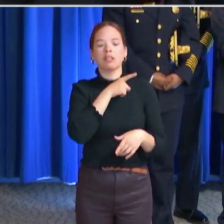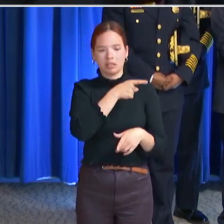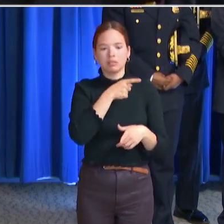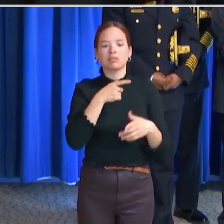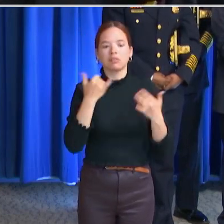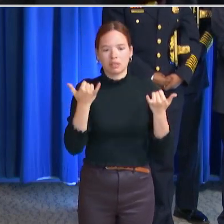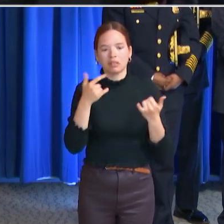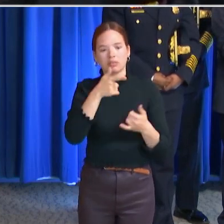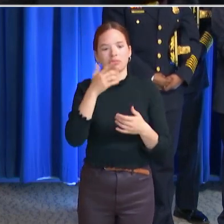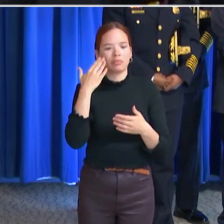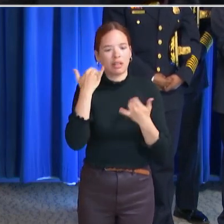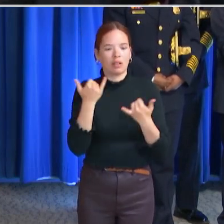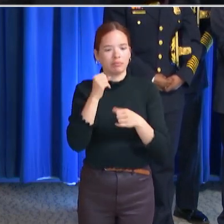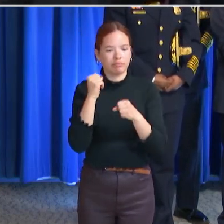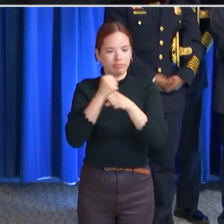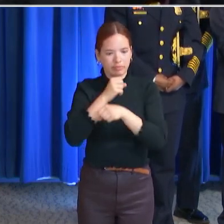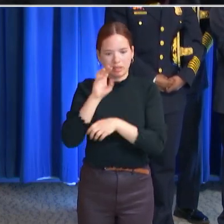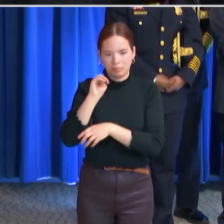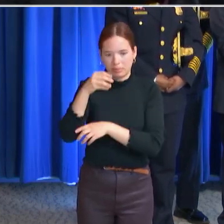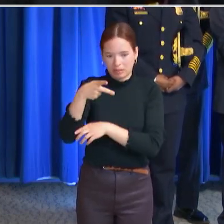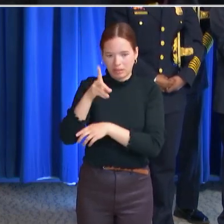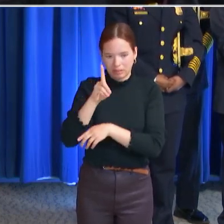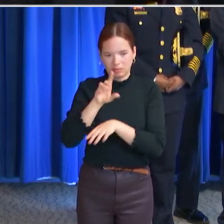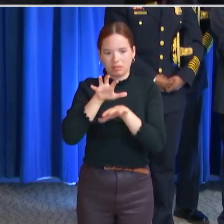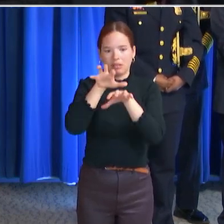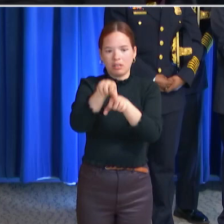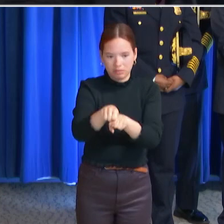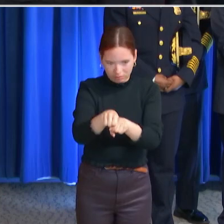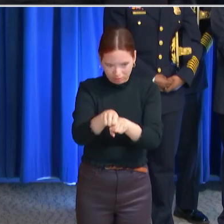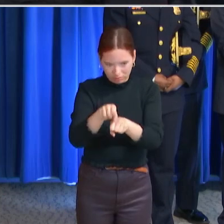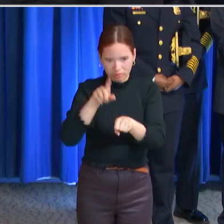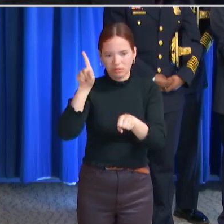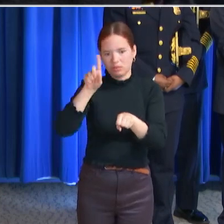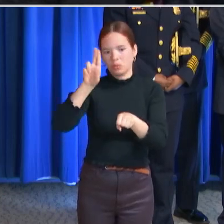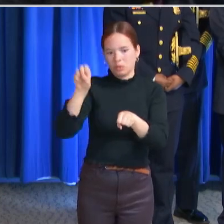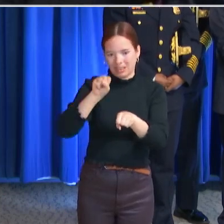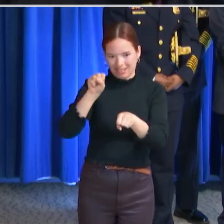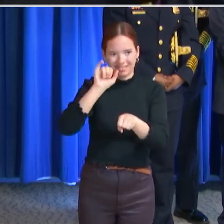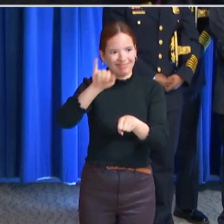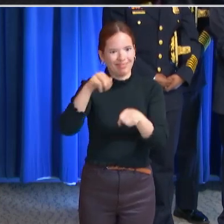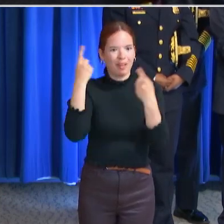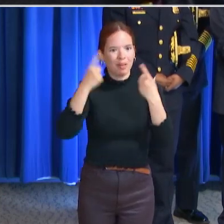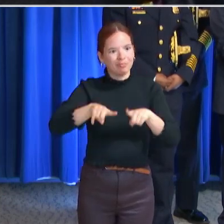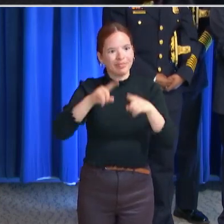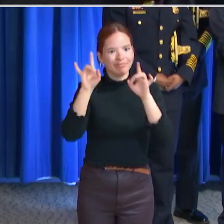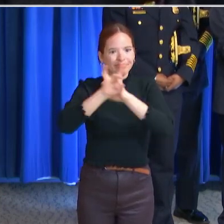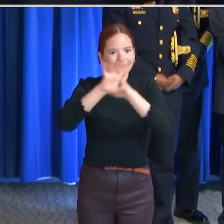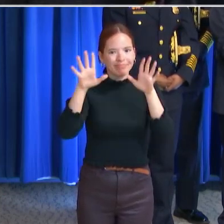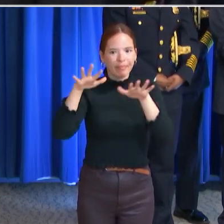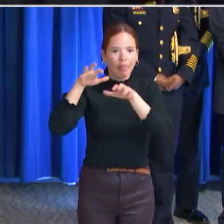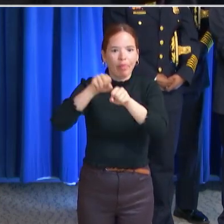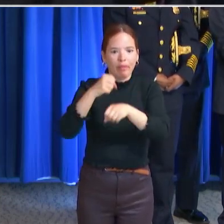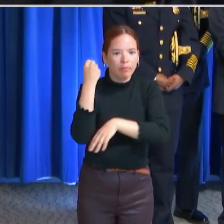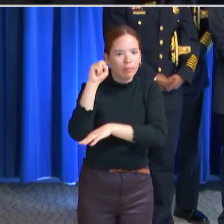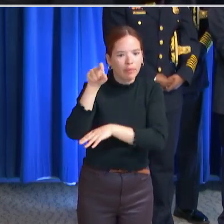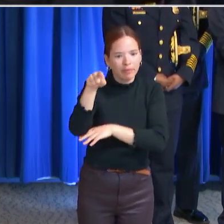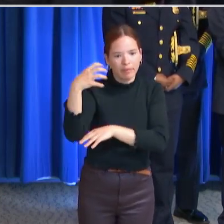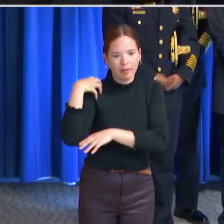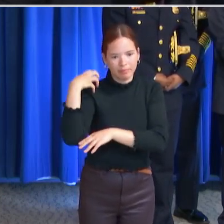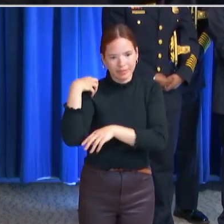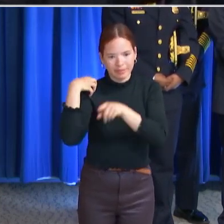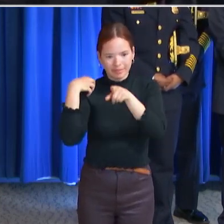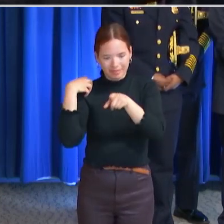MPD's fight against insurrectionists at the U.S. Capitol. He was sworn in as the chief of police that